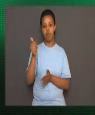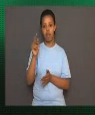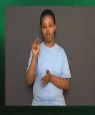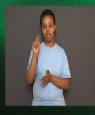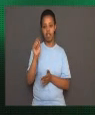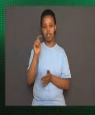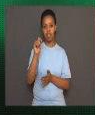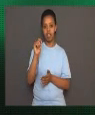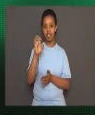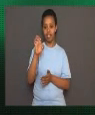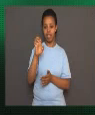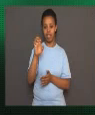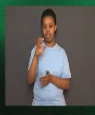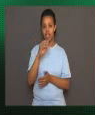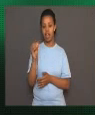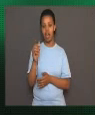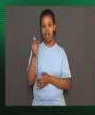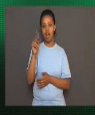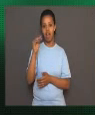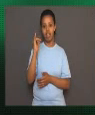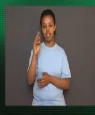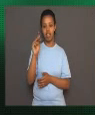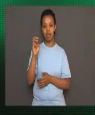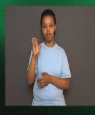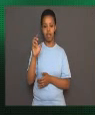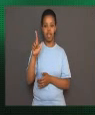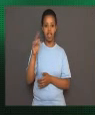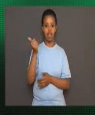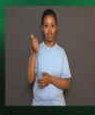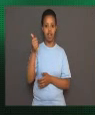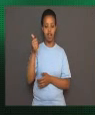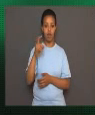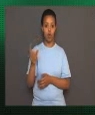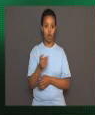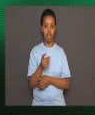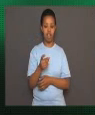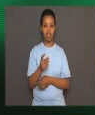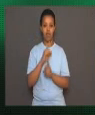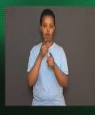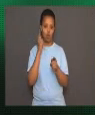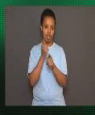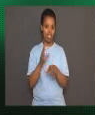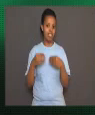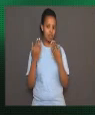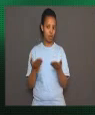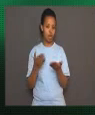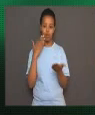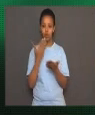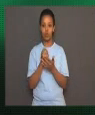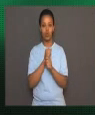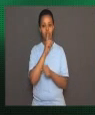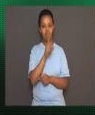Plantee, and Animalia, then you answered correctly. Good work.